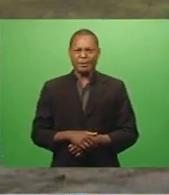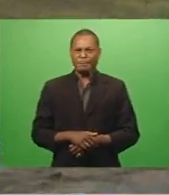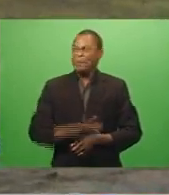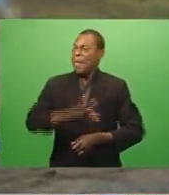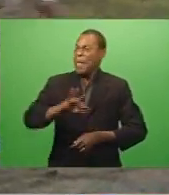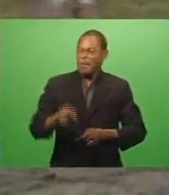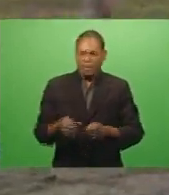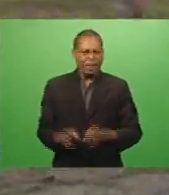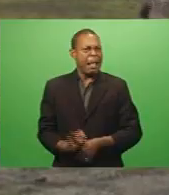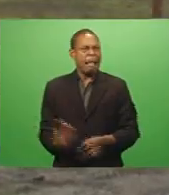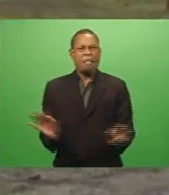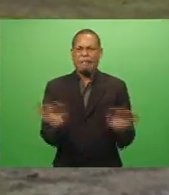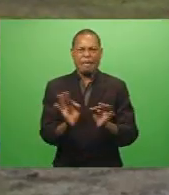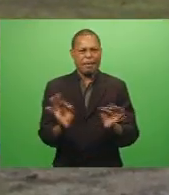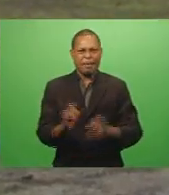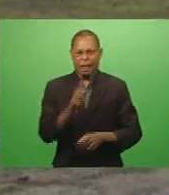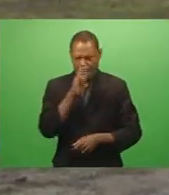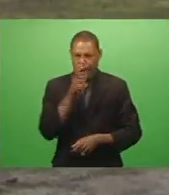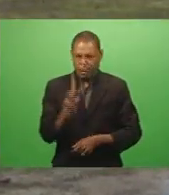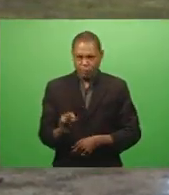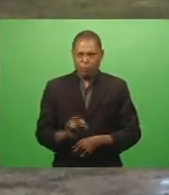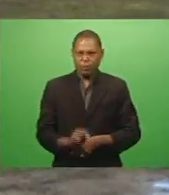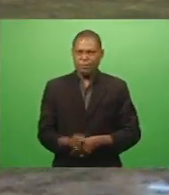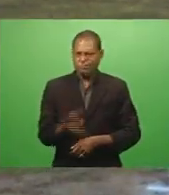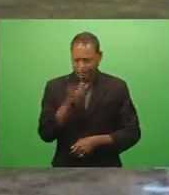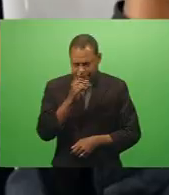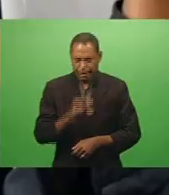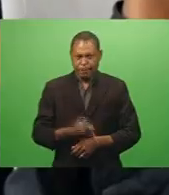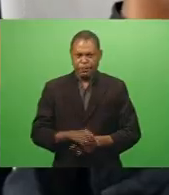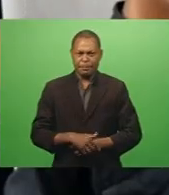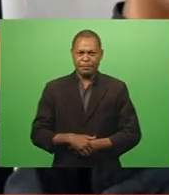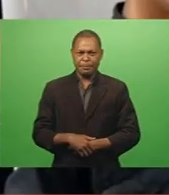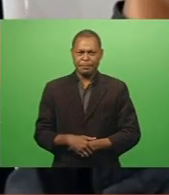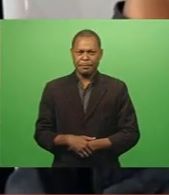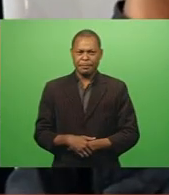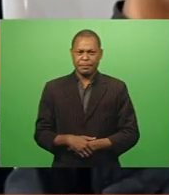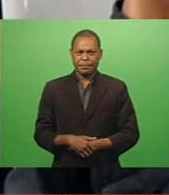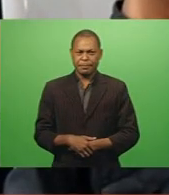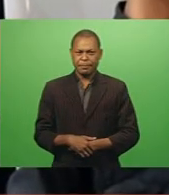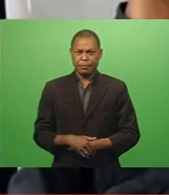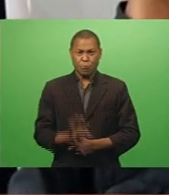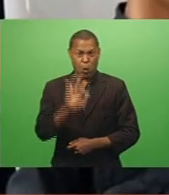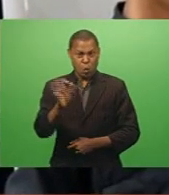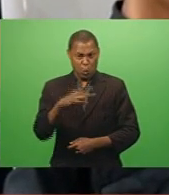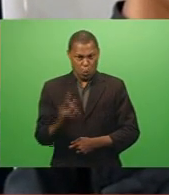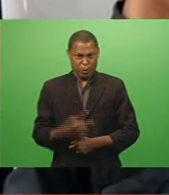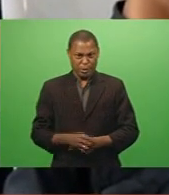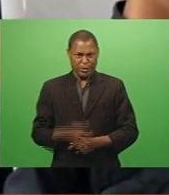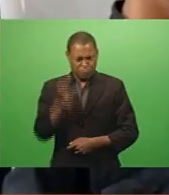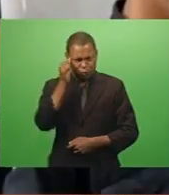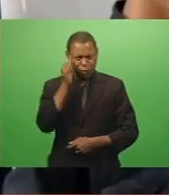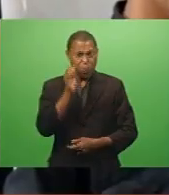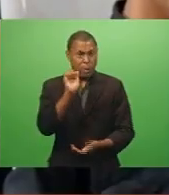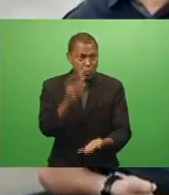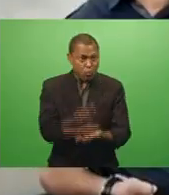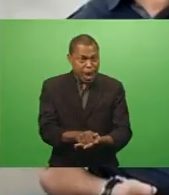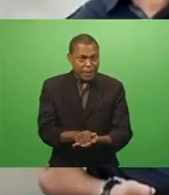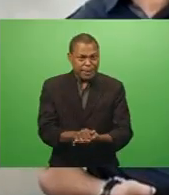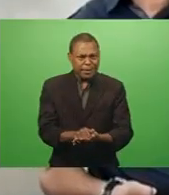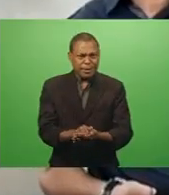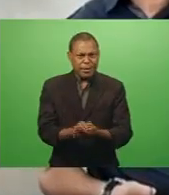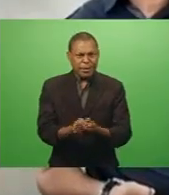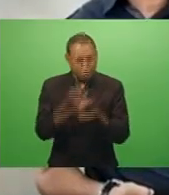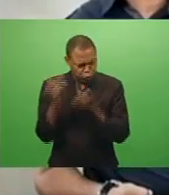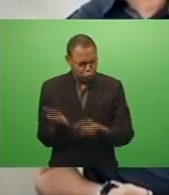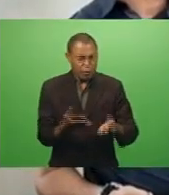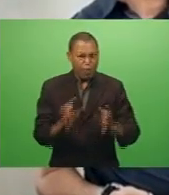nothing is impossible. These are opportunities that are real. You don't only recognize our rights, you provide an opportunity that we